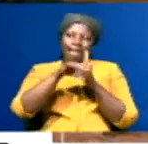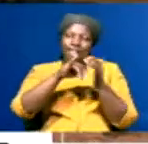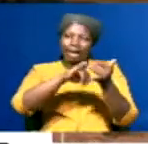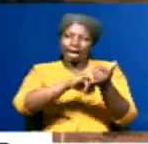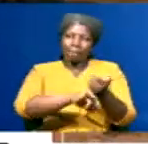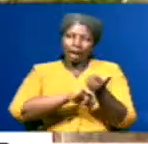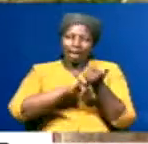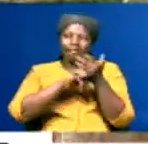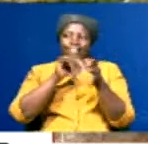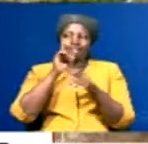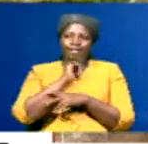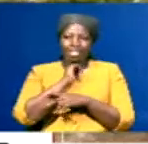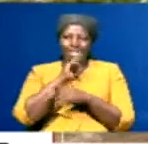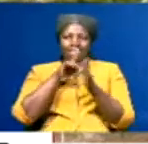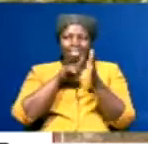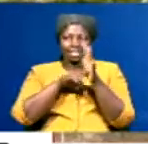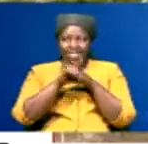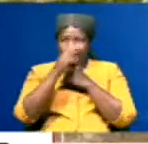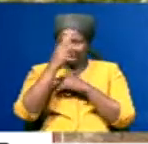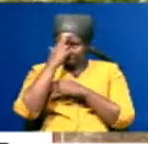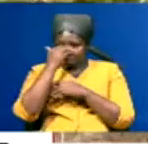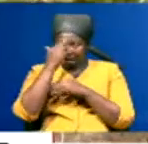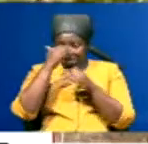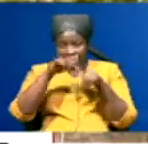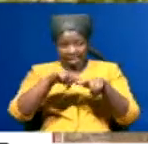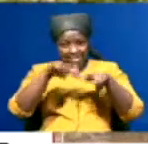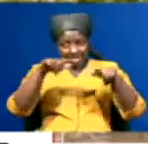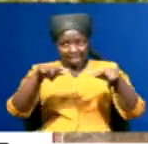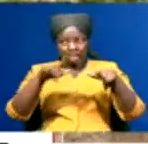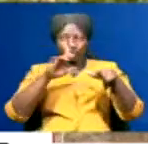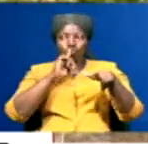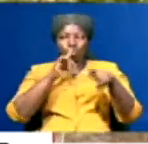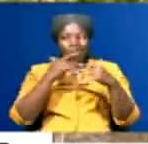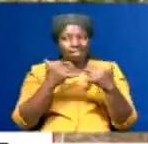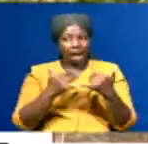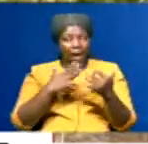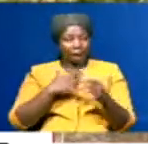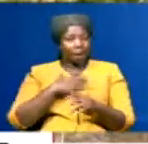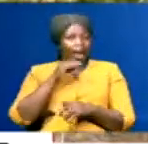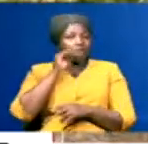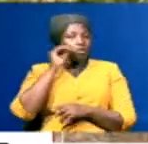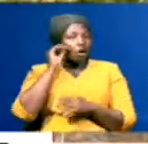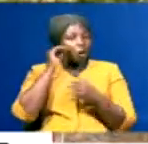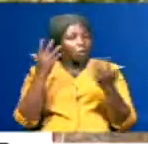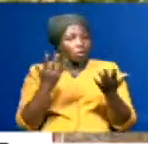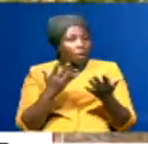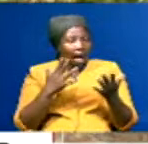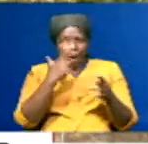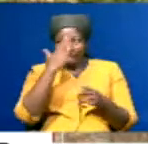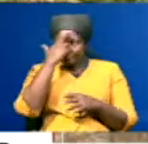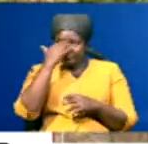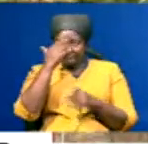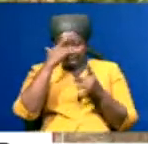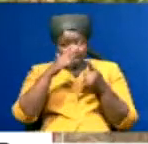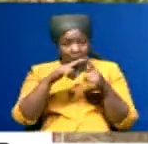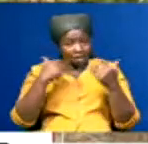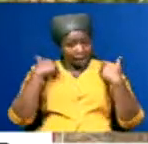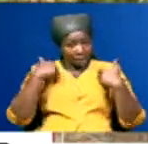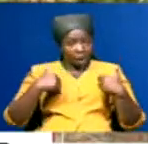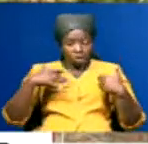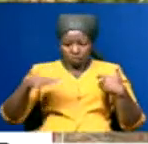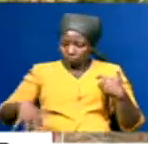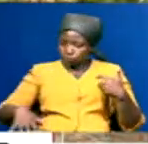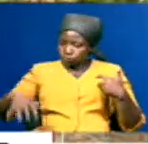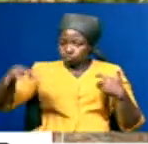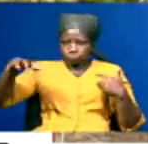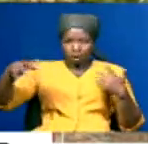got married in Maasai land. Therefore, my home now is Maasai, but I'm brought up at Kahuya